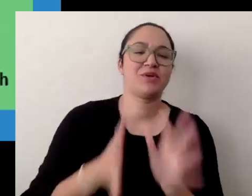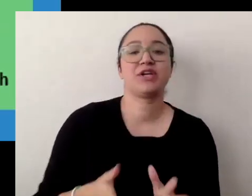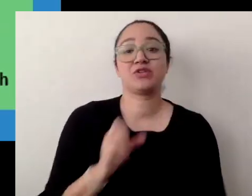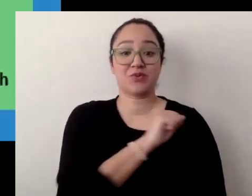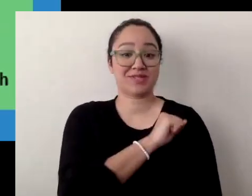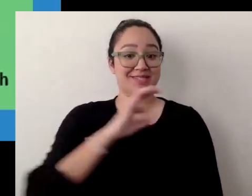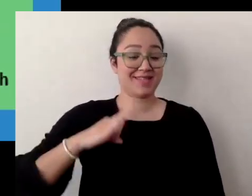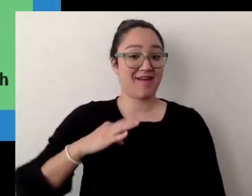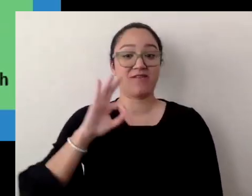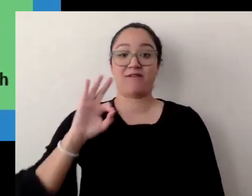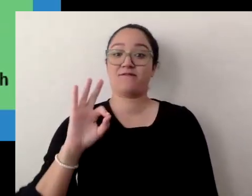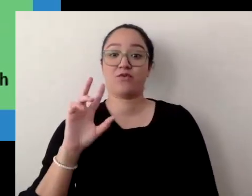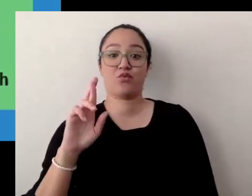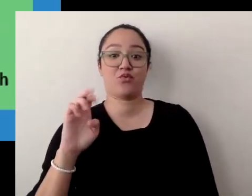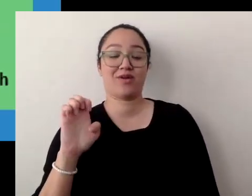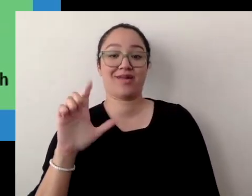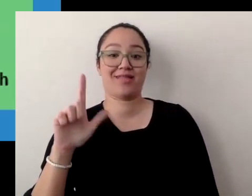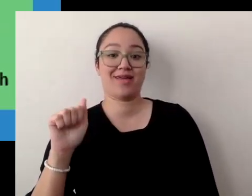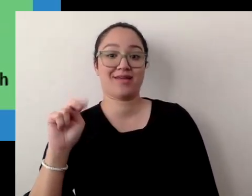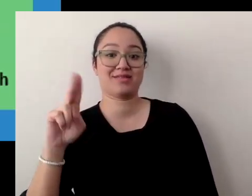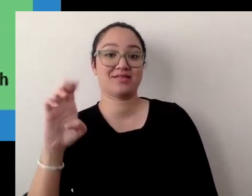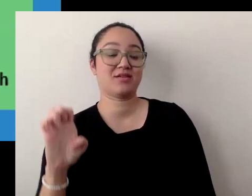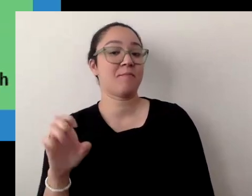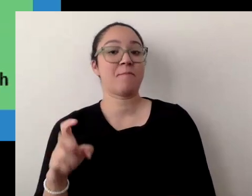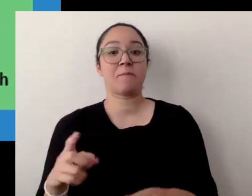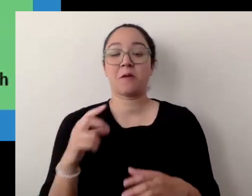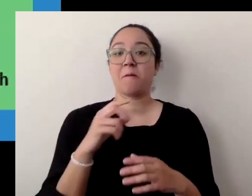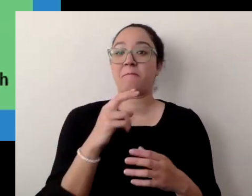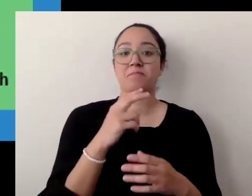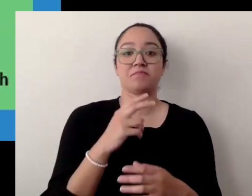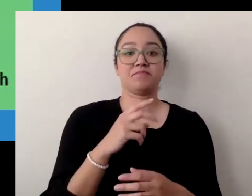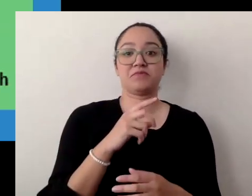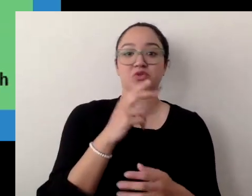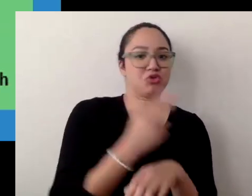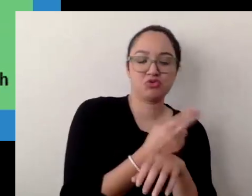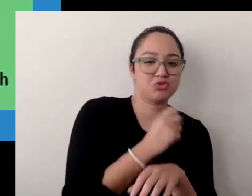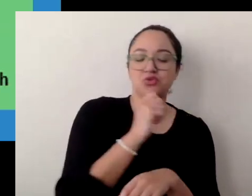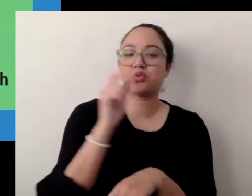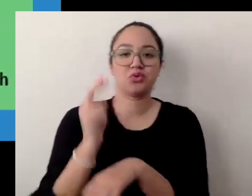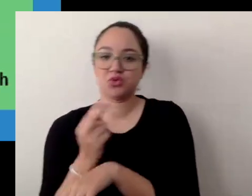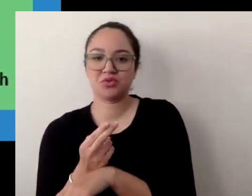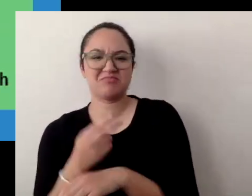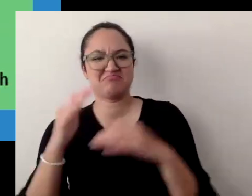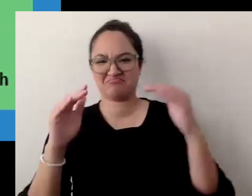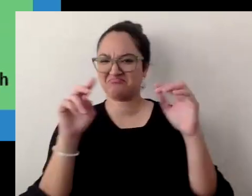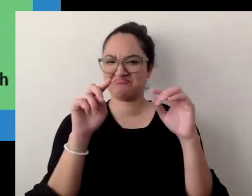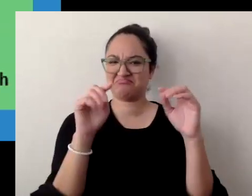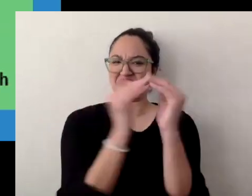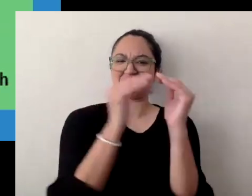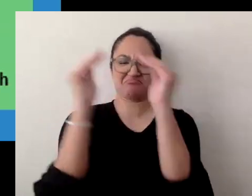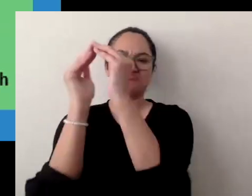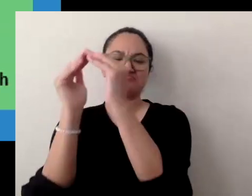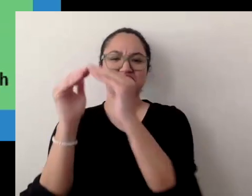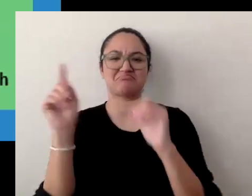and freelancers, basically those that use the term and those that do not use the term are about equal,